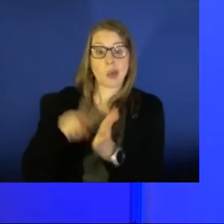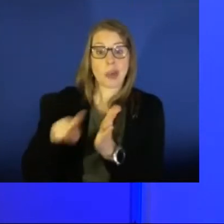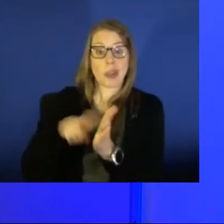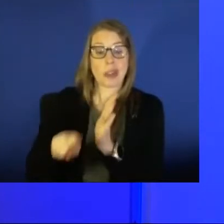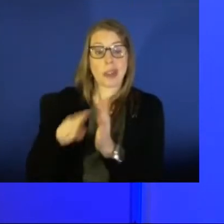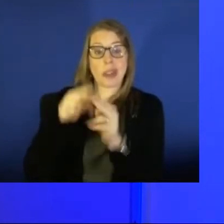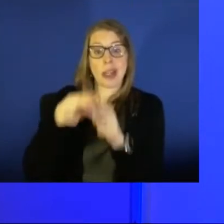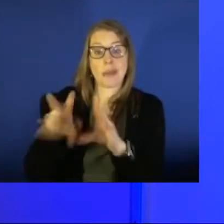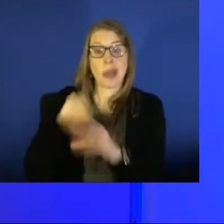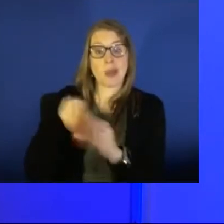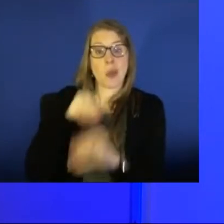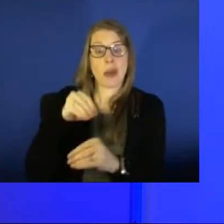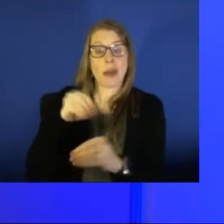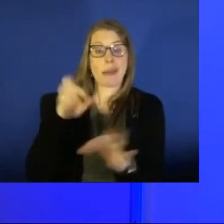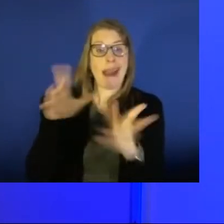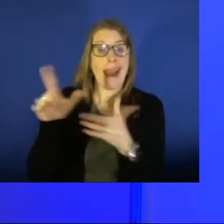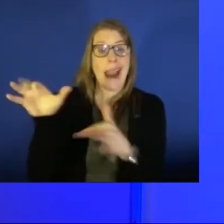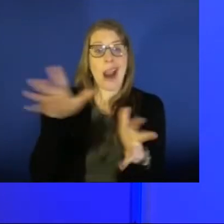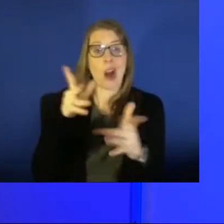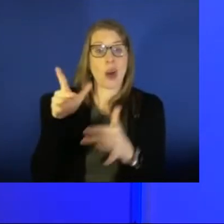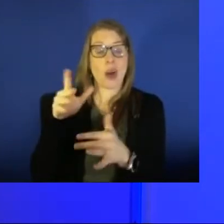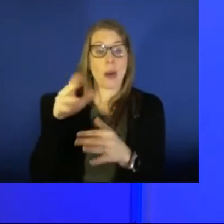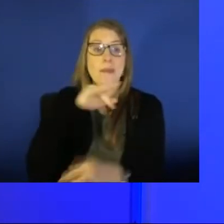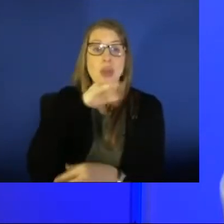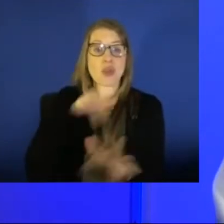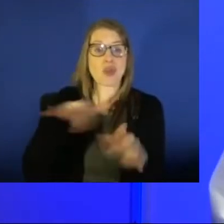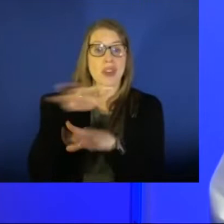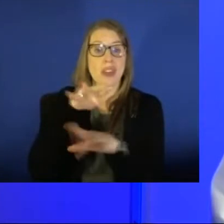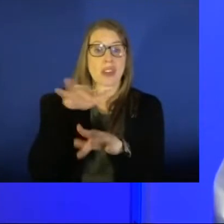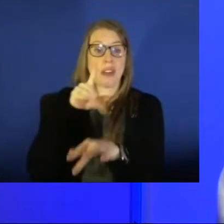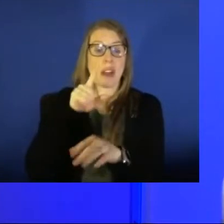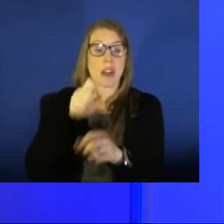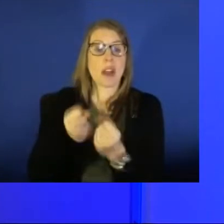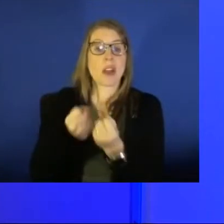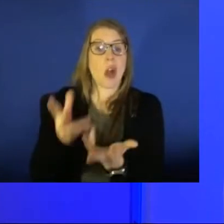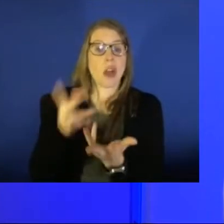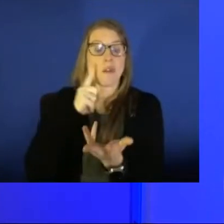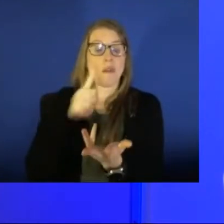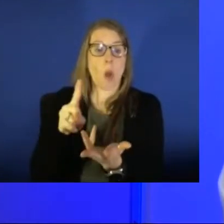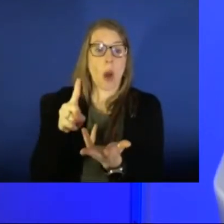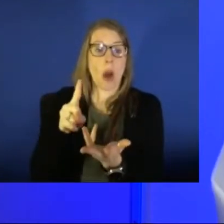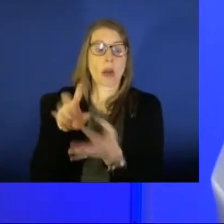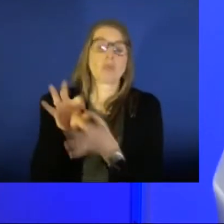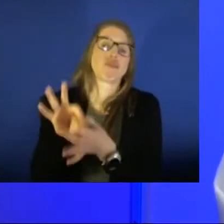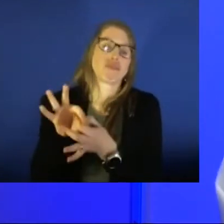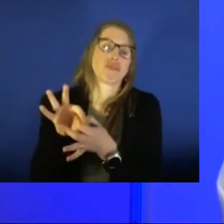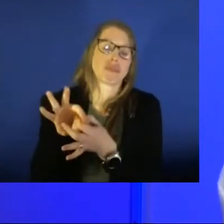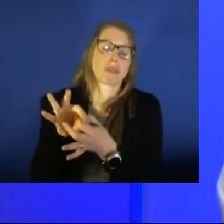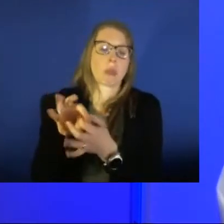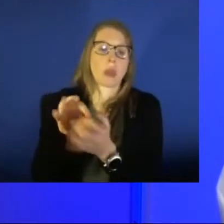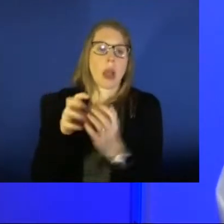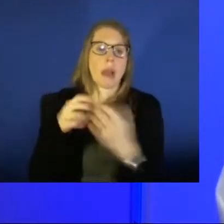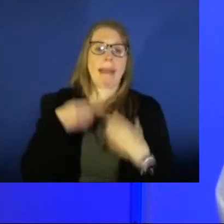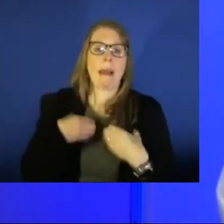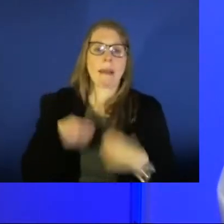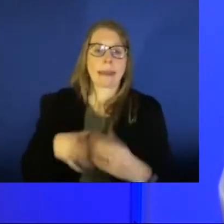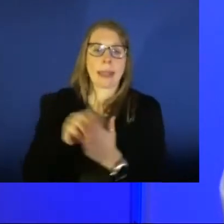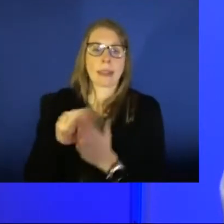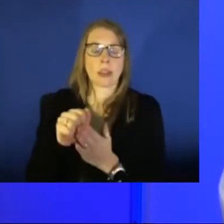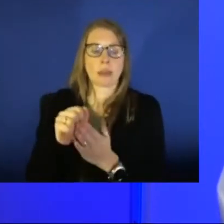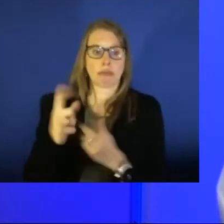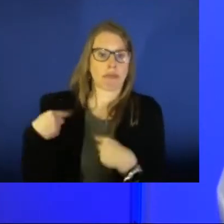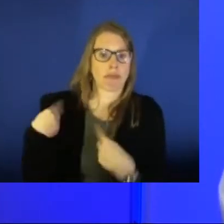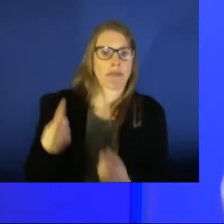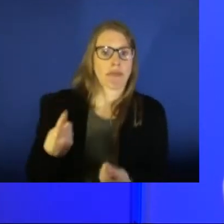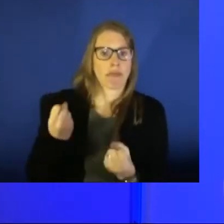pollution as a cause of lung cancer, or I should say association with it. That's gone on for a number of years,